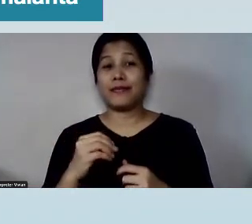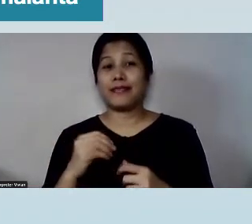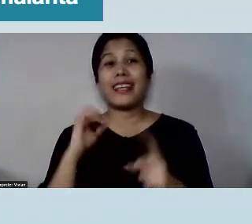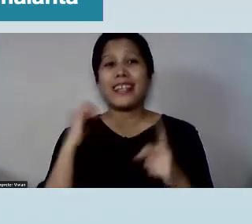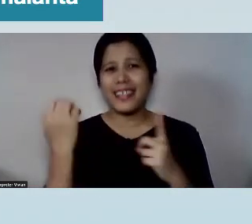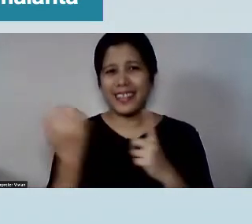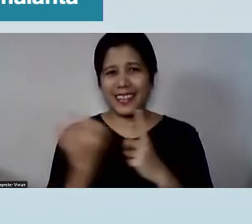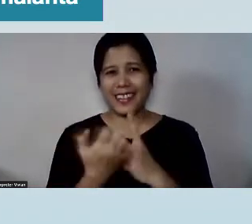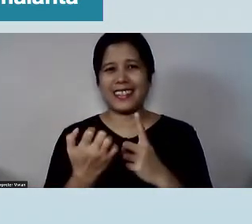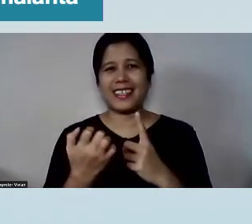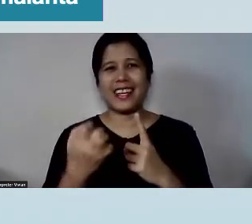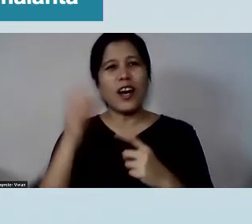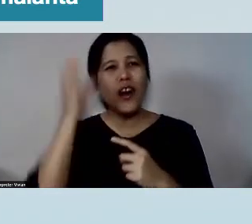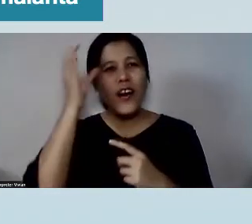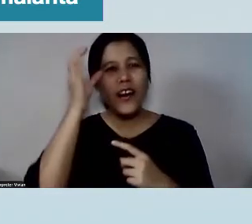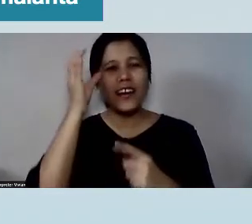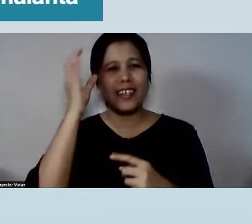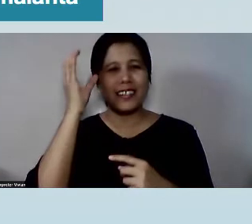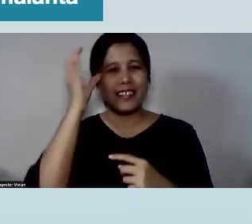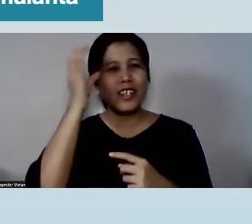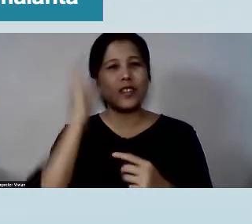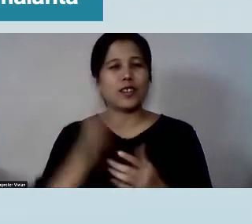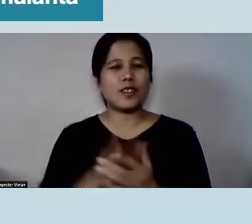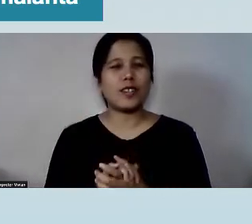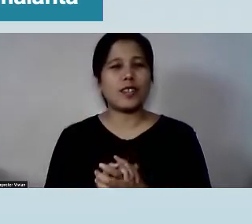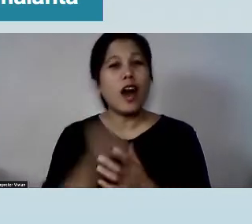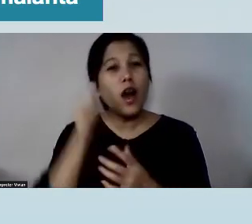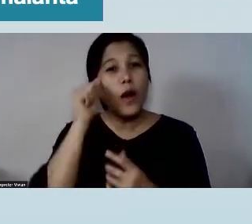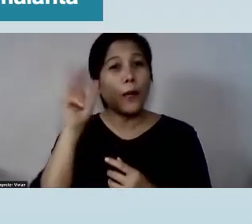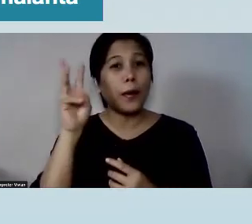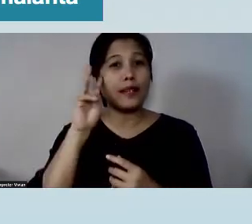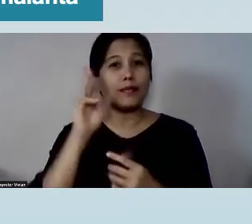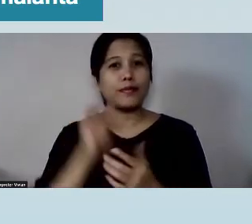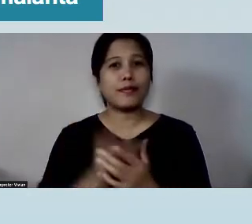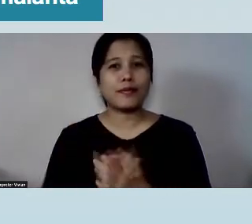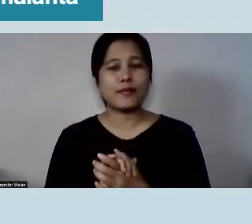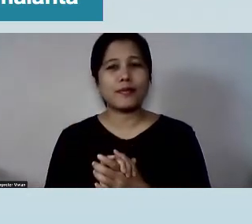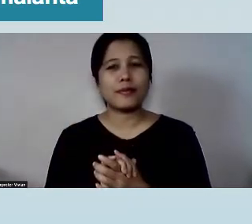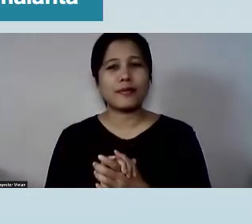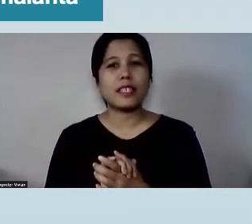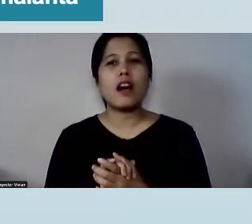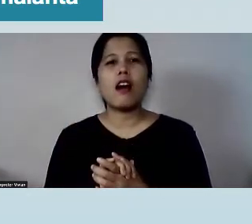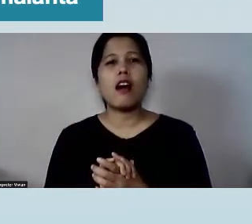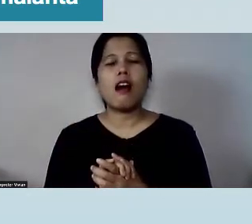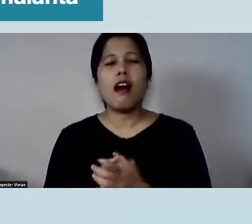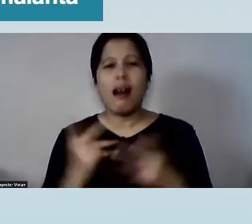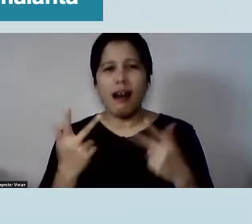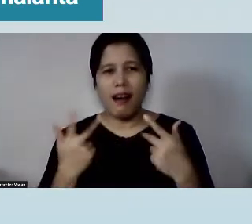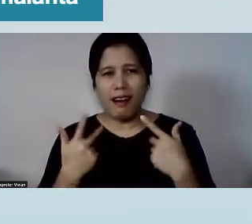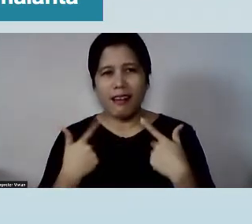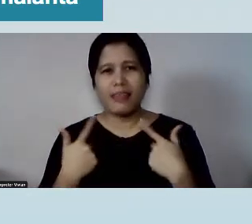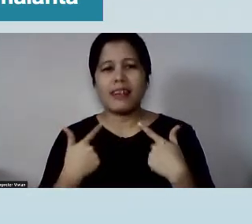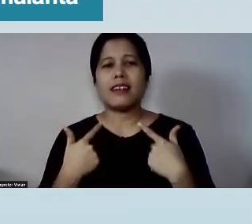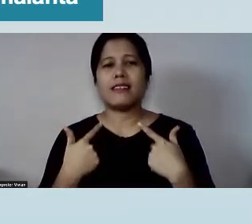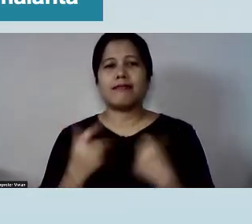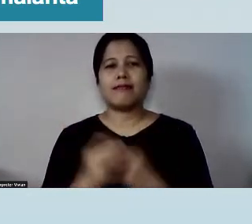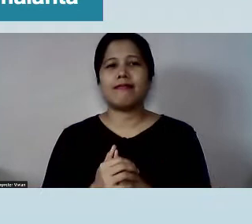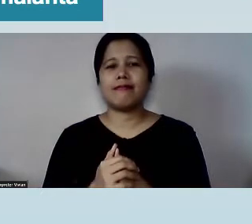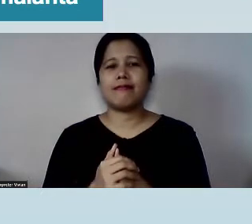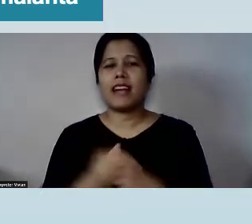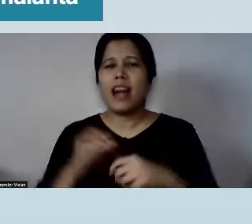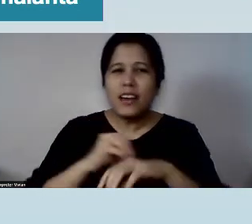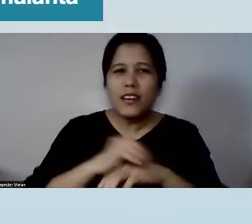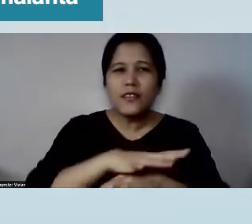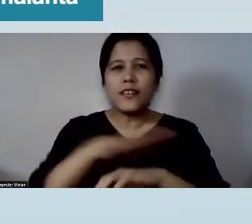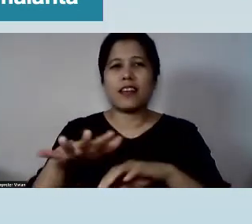same gifts, don't we? Now, when children have ADHD, their behaviors have a profound effect on the entire family because their